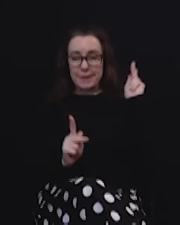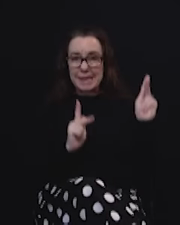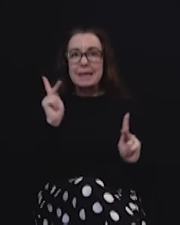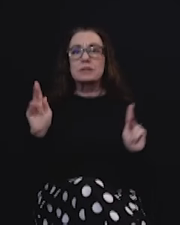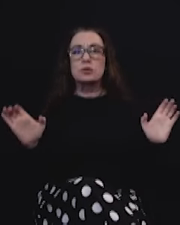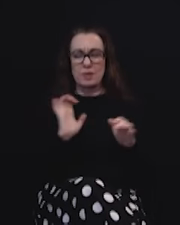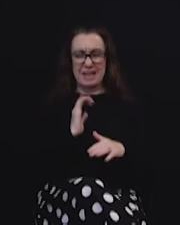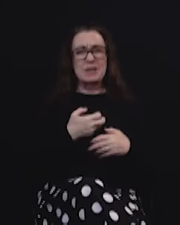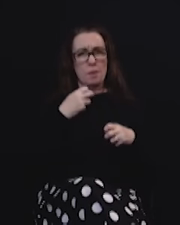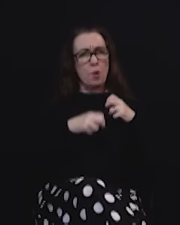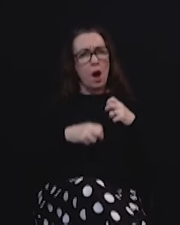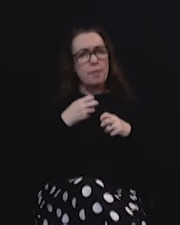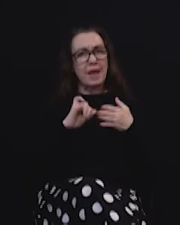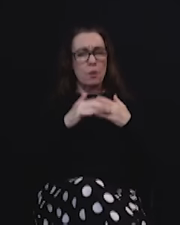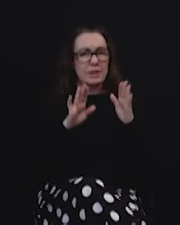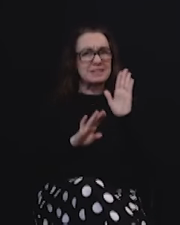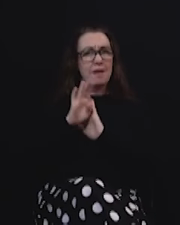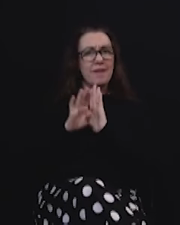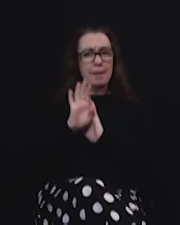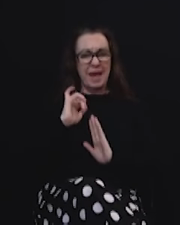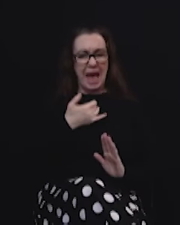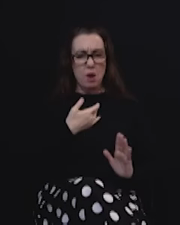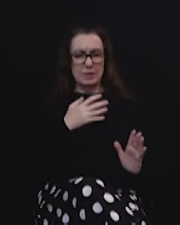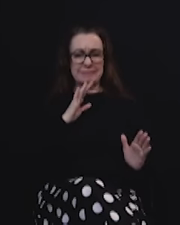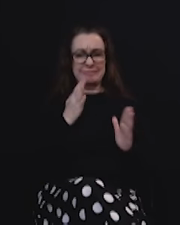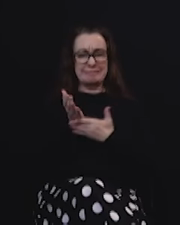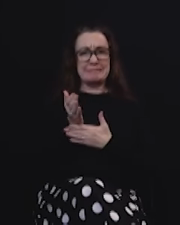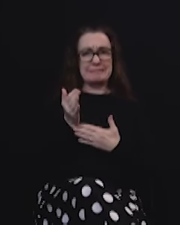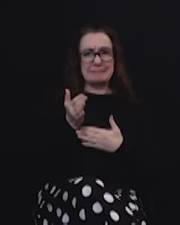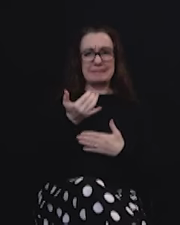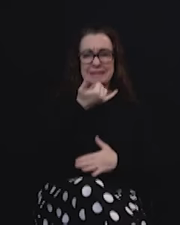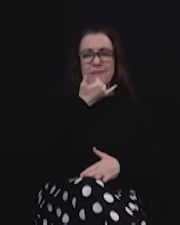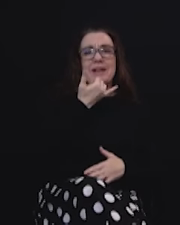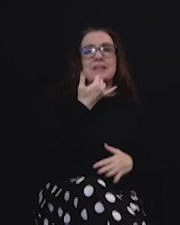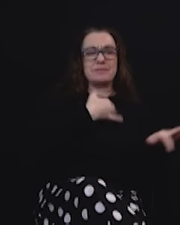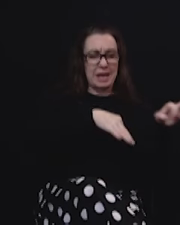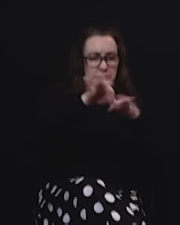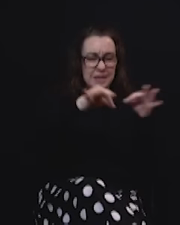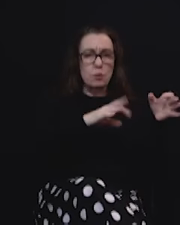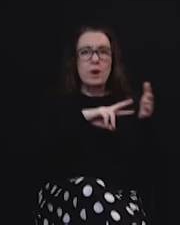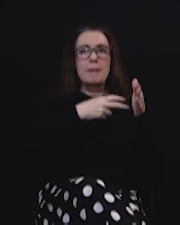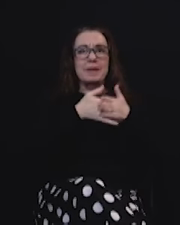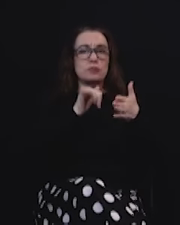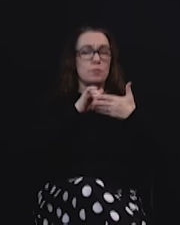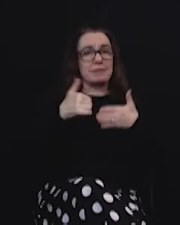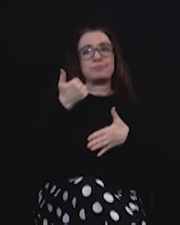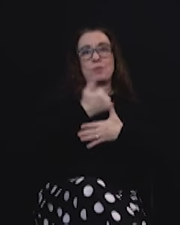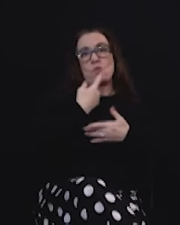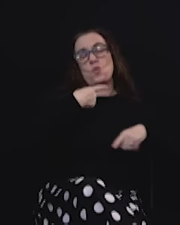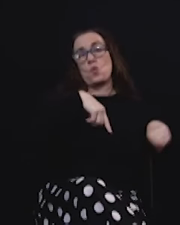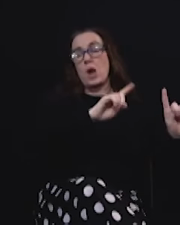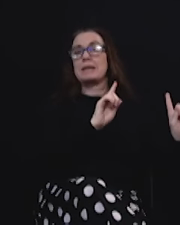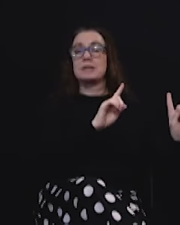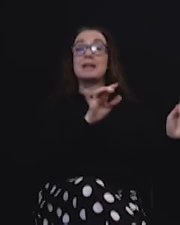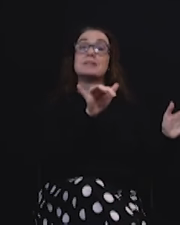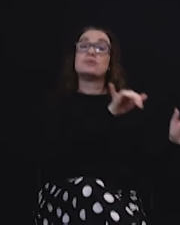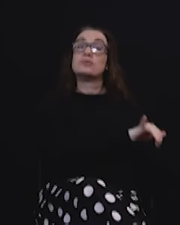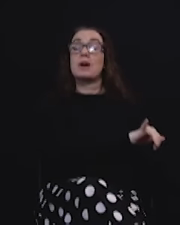our problem. This is how we develop our defective definition of what greatness is. Just